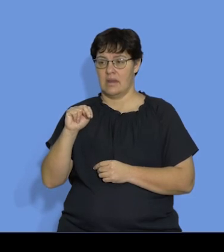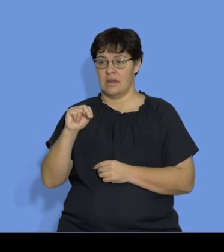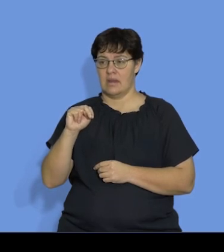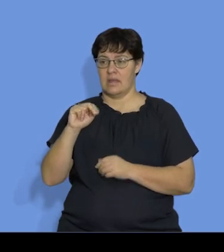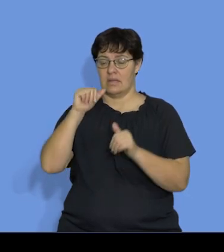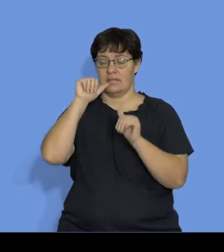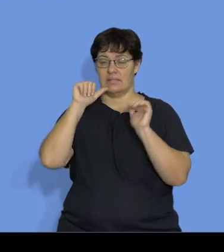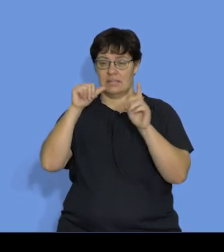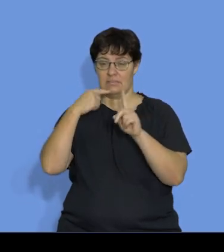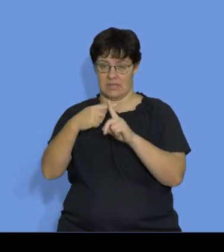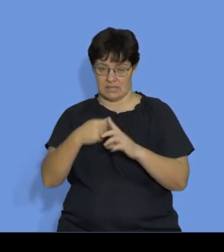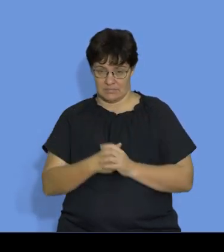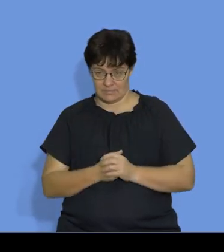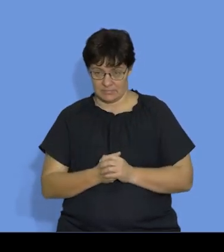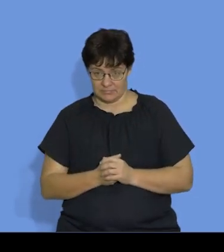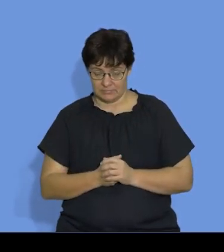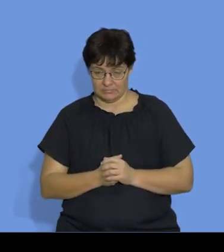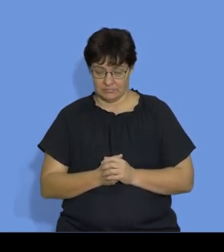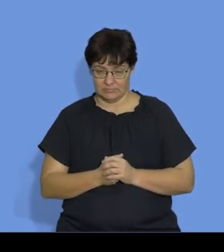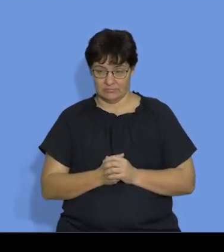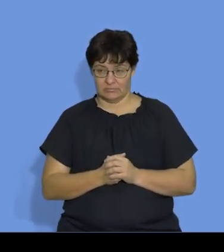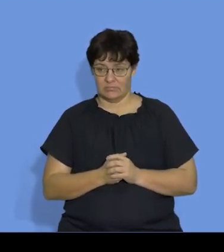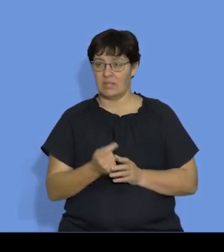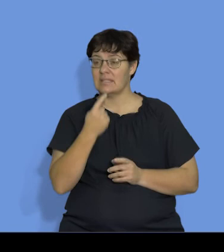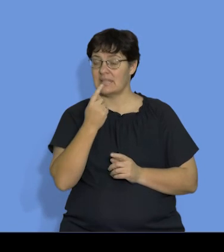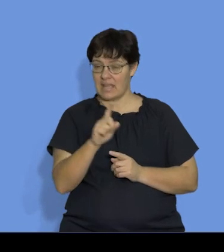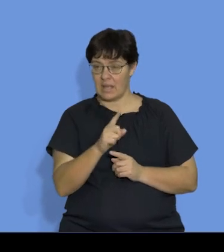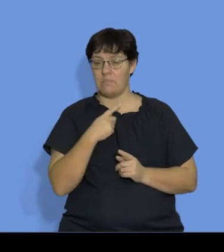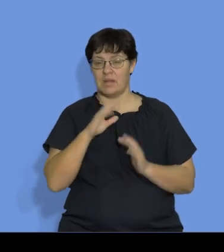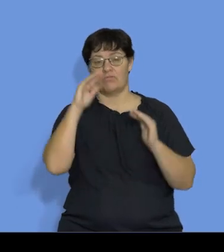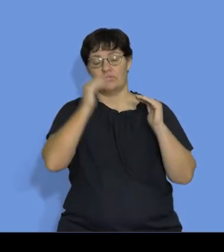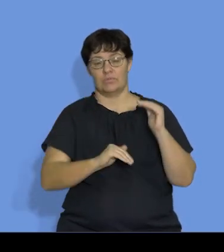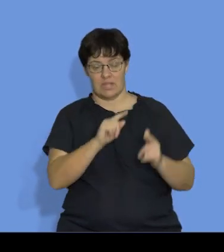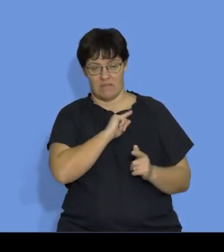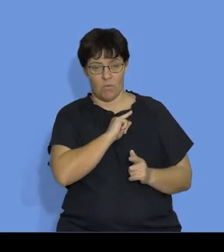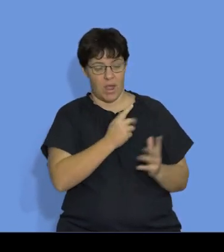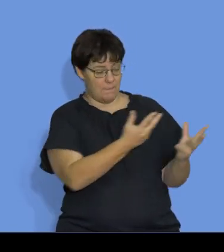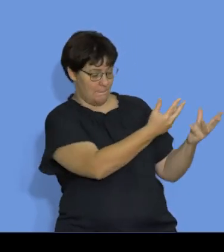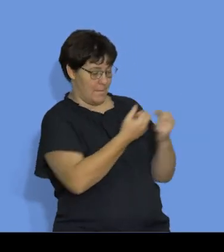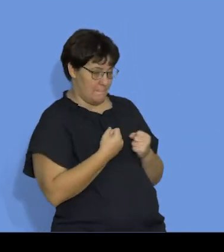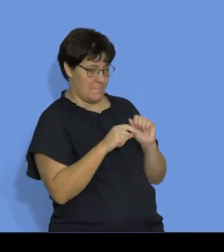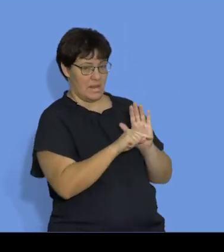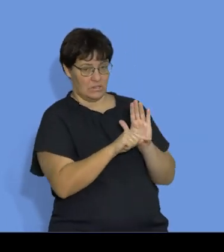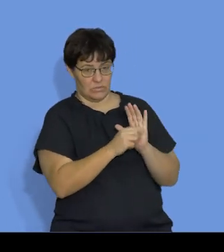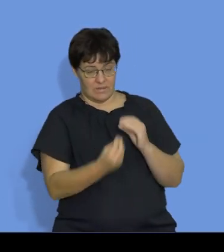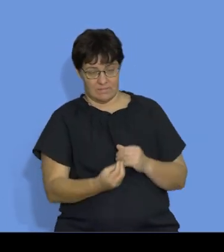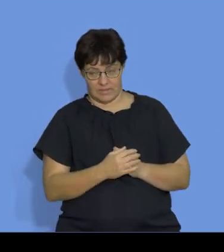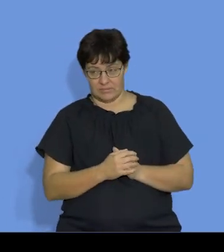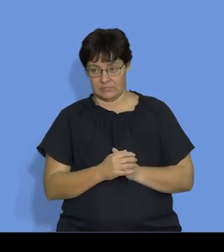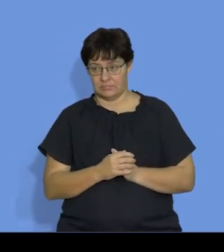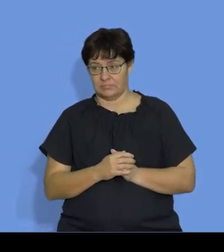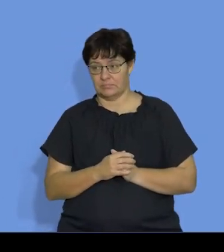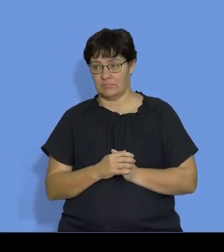or plus 6, okay. So in this case, it says it has been reduced because it has gained electrons, right? Okay.